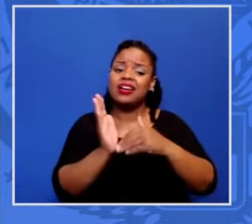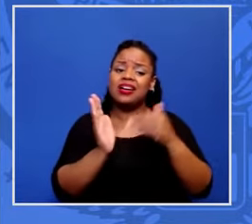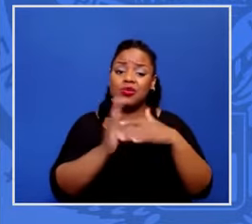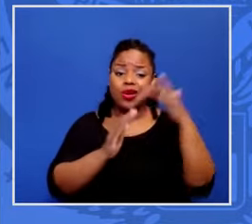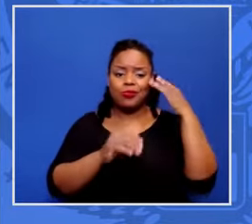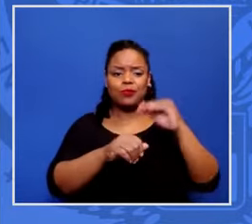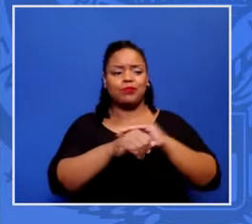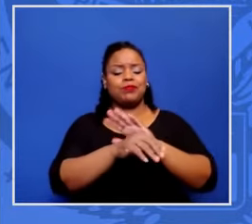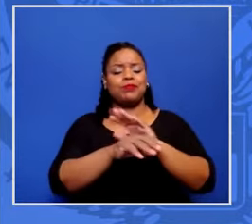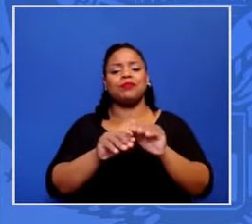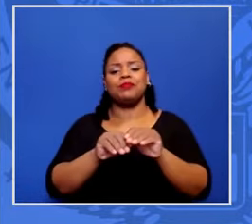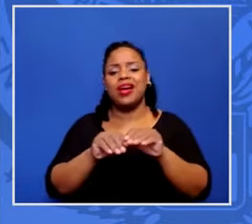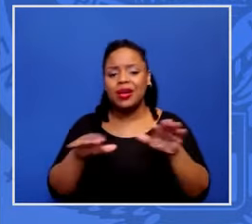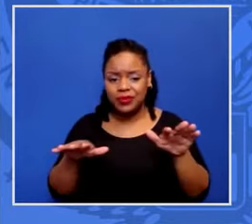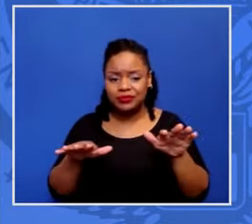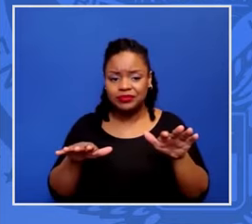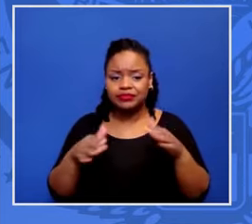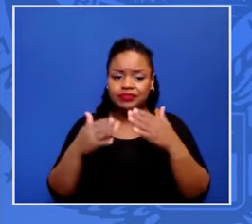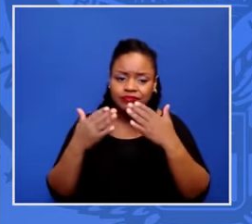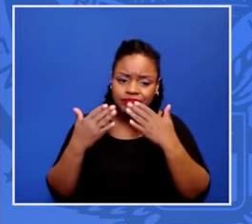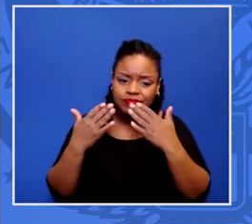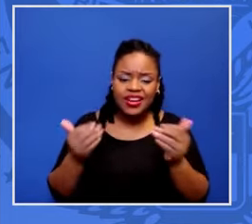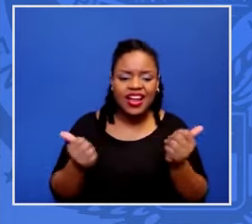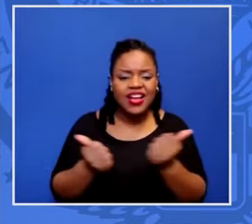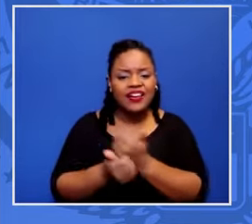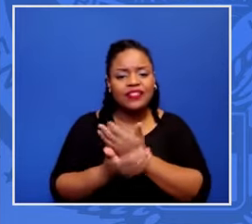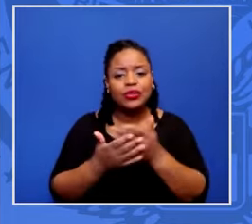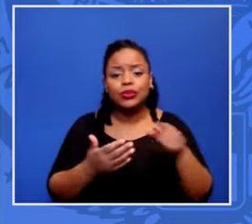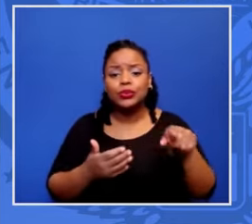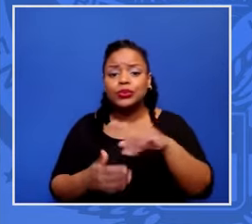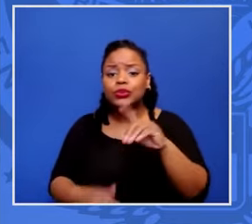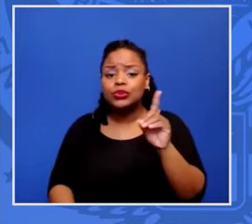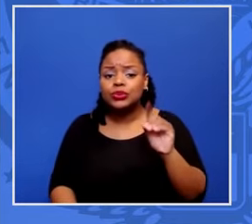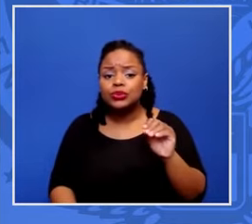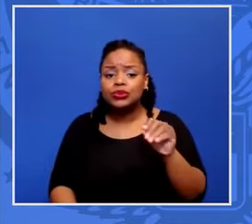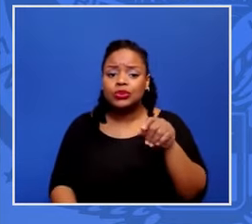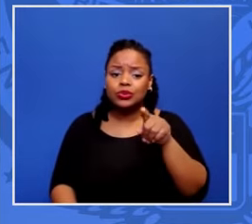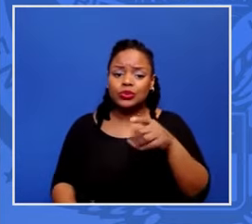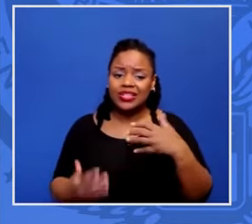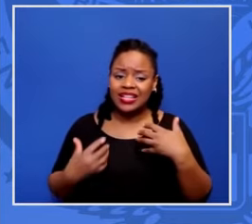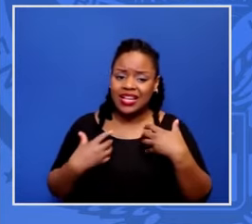to keep communities safe. It's not hyperbole, you're heroes.